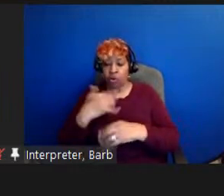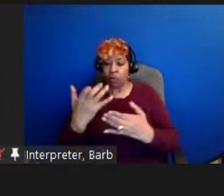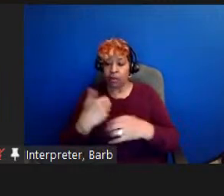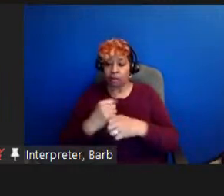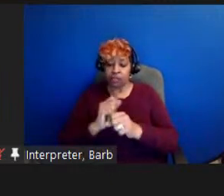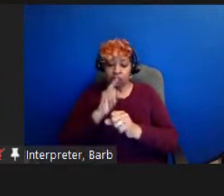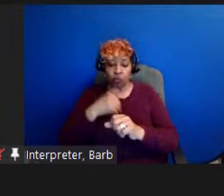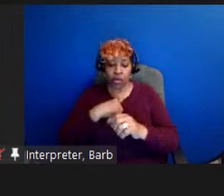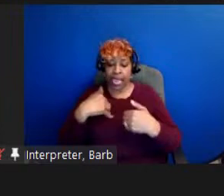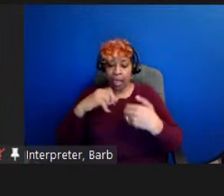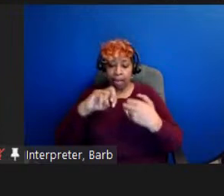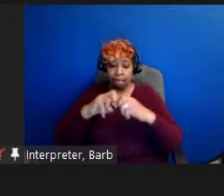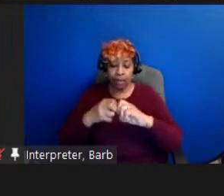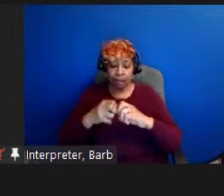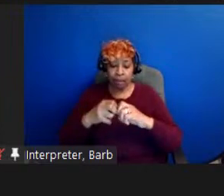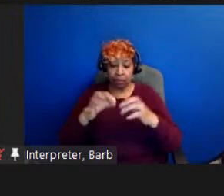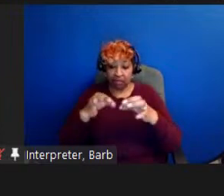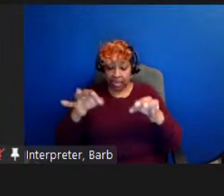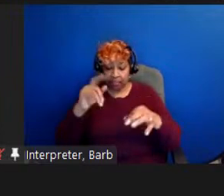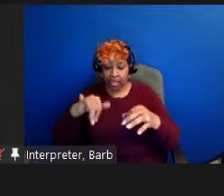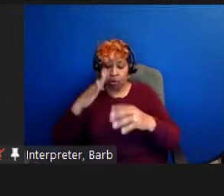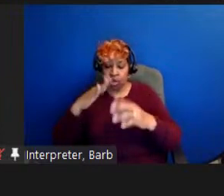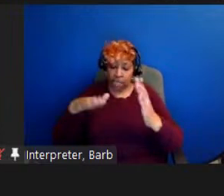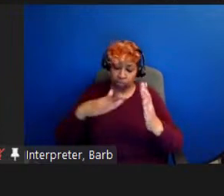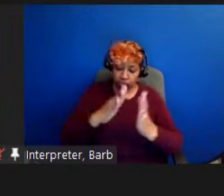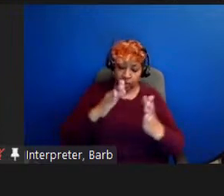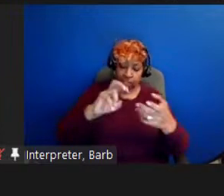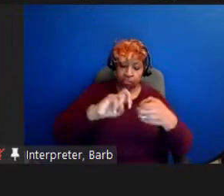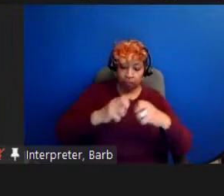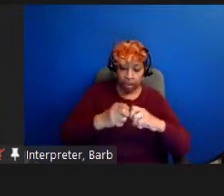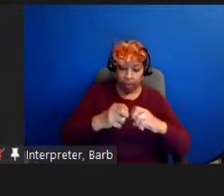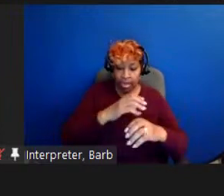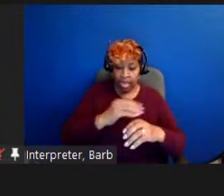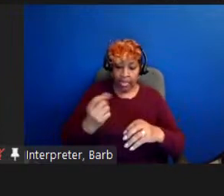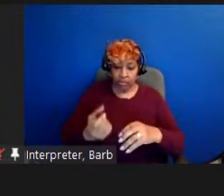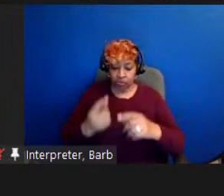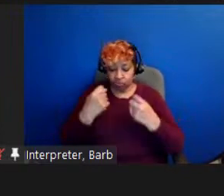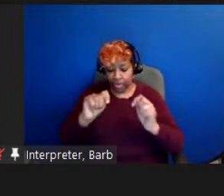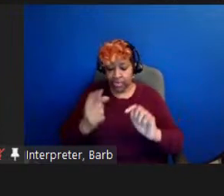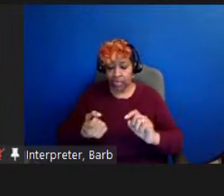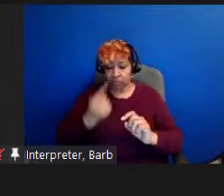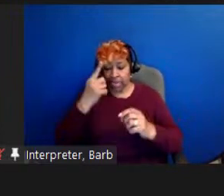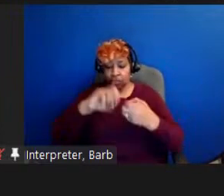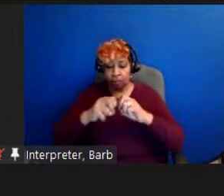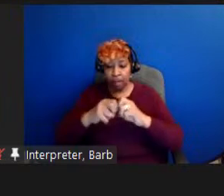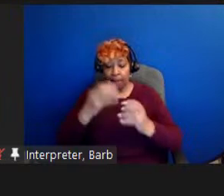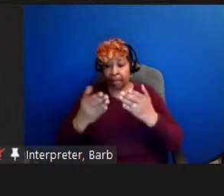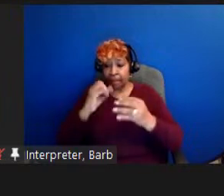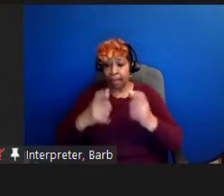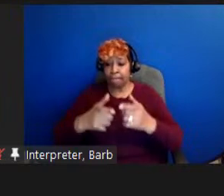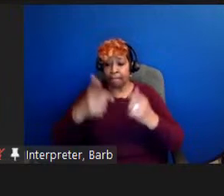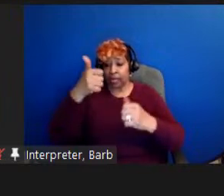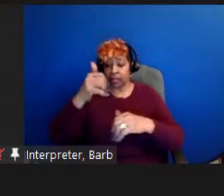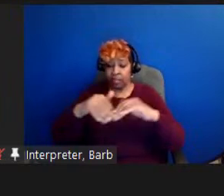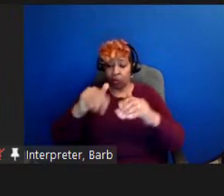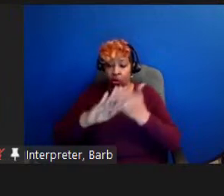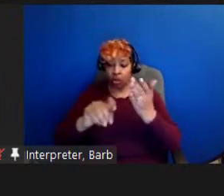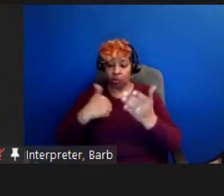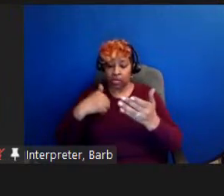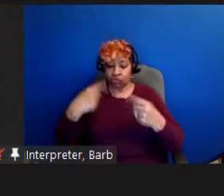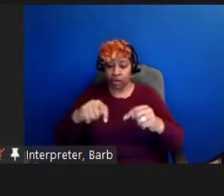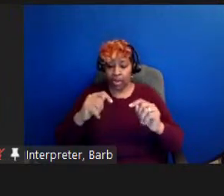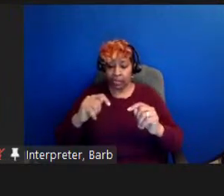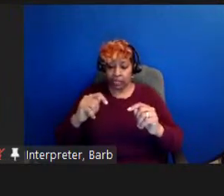true problems and understanding if maybe the problem is much bigger than what we're trying to address with the studio, it will at least improve a portion of